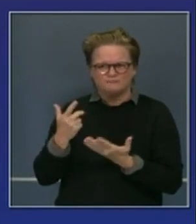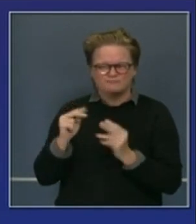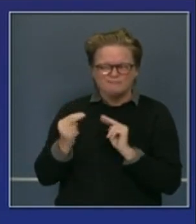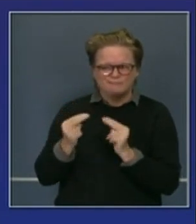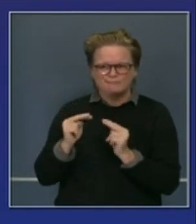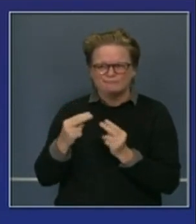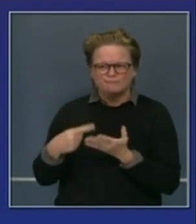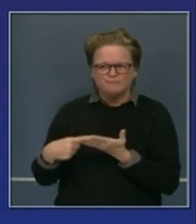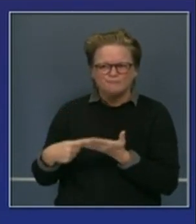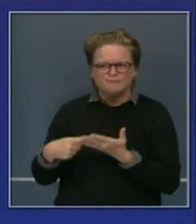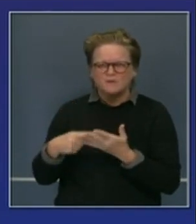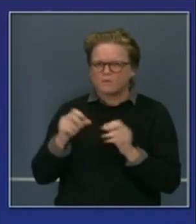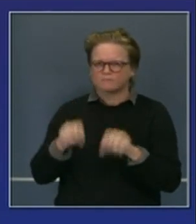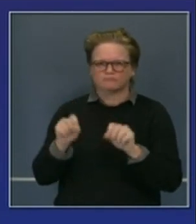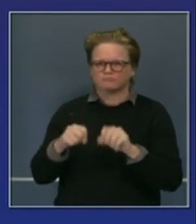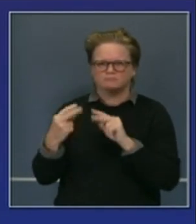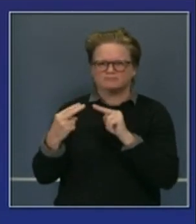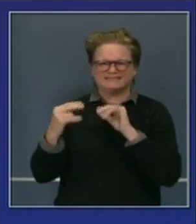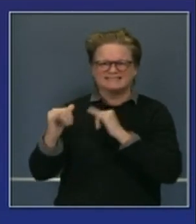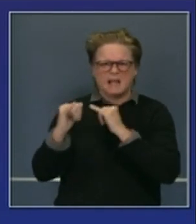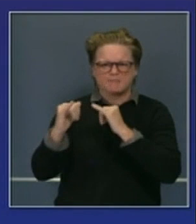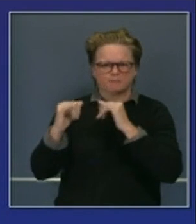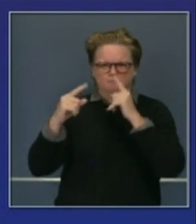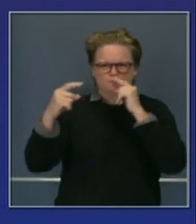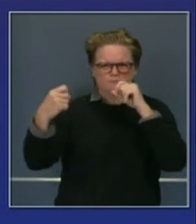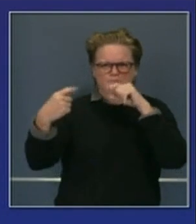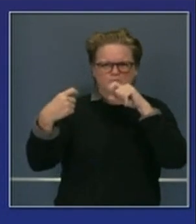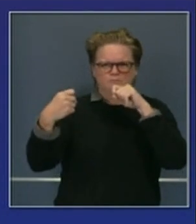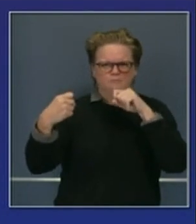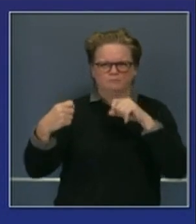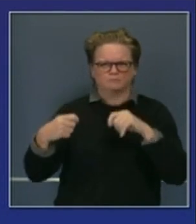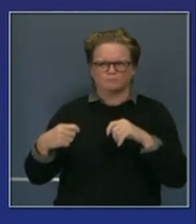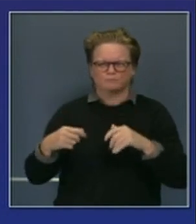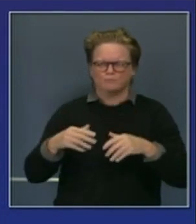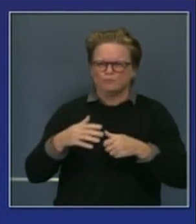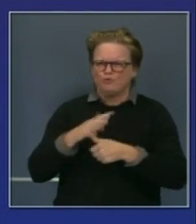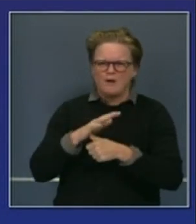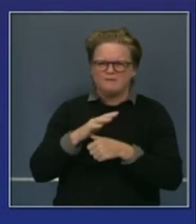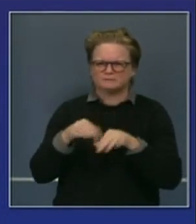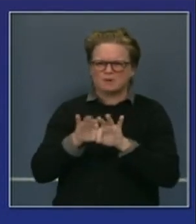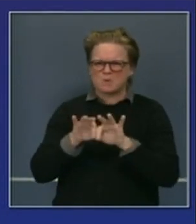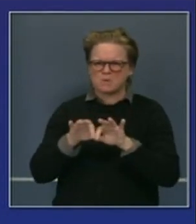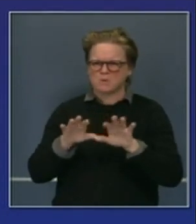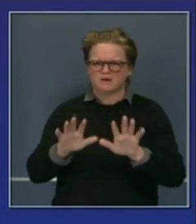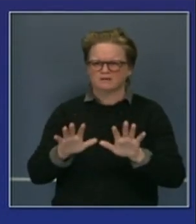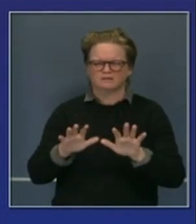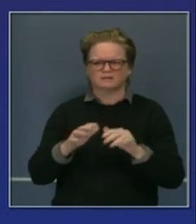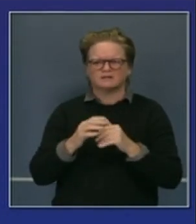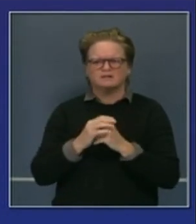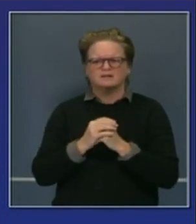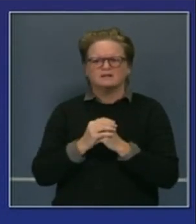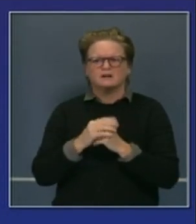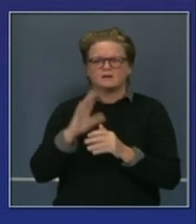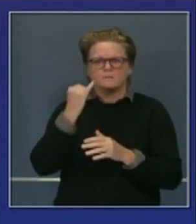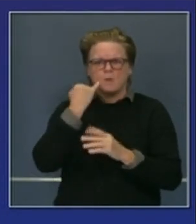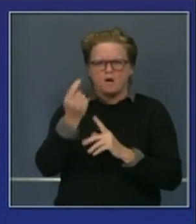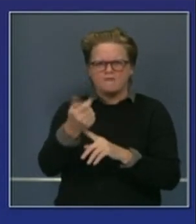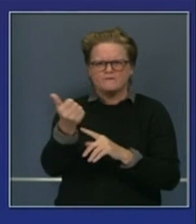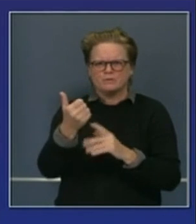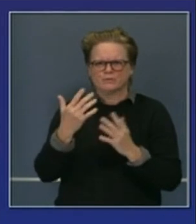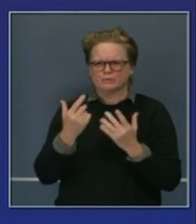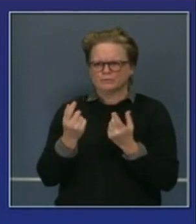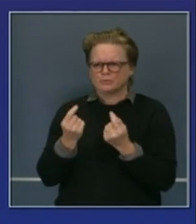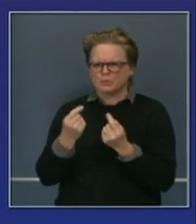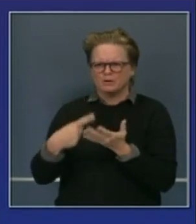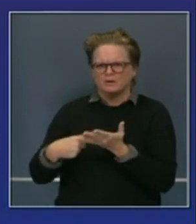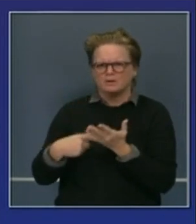agenda, not just the oral arguments, but the what if and how we prepare for a what if scenario moving